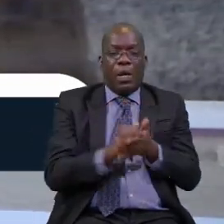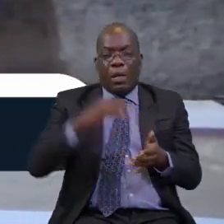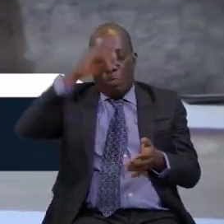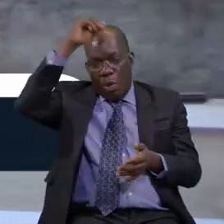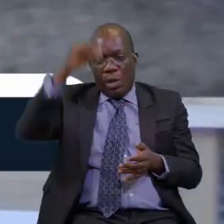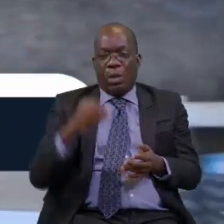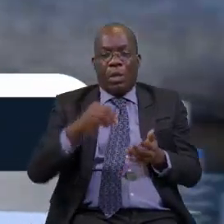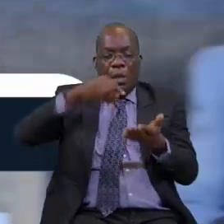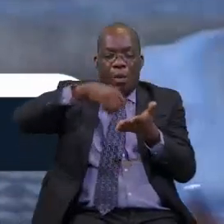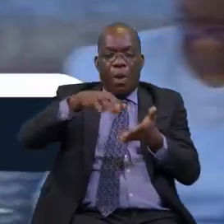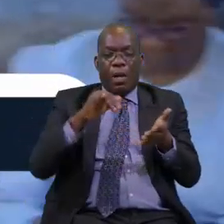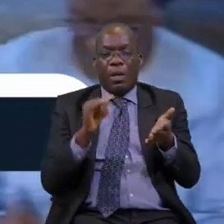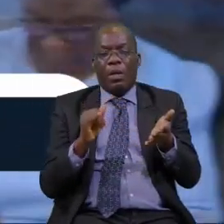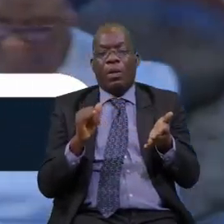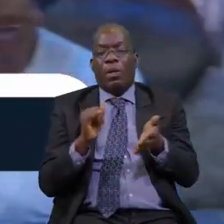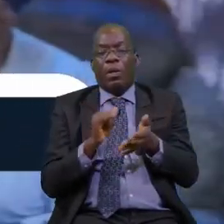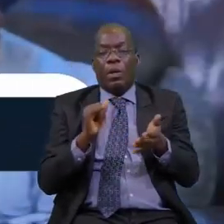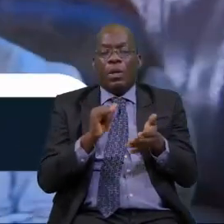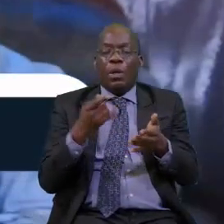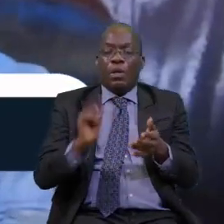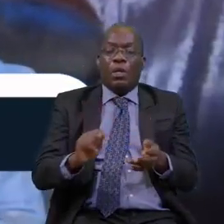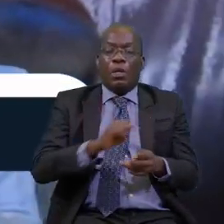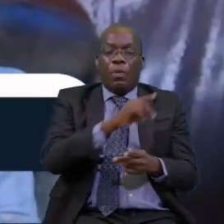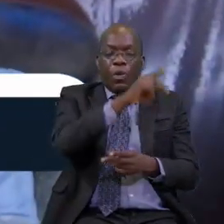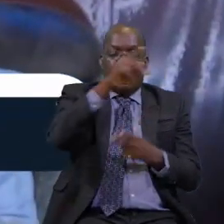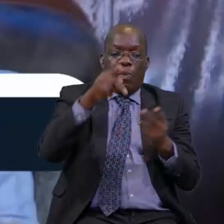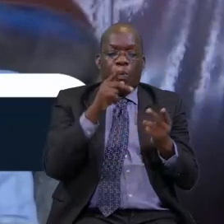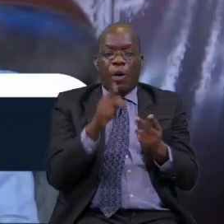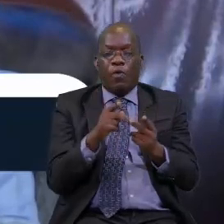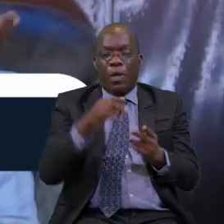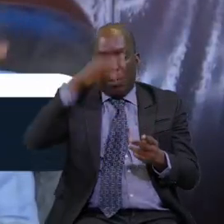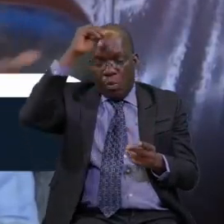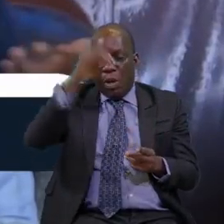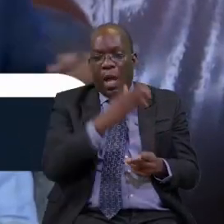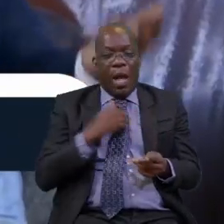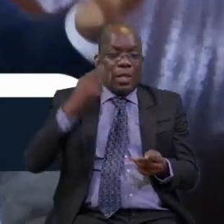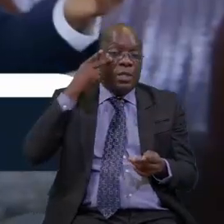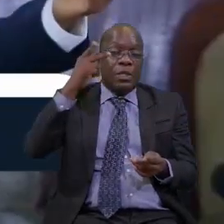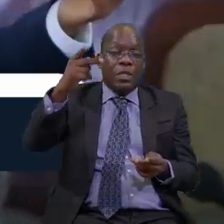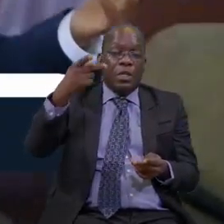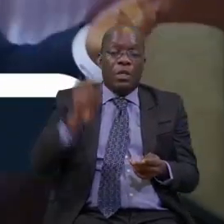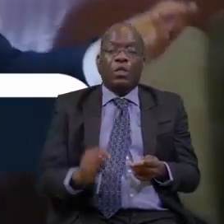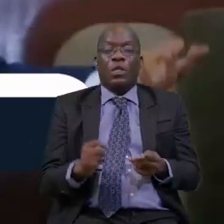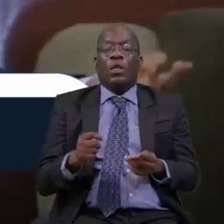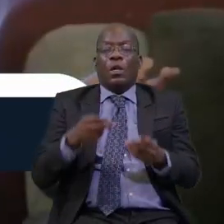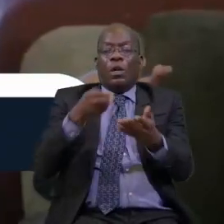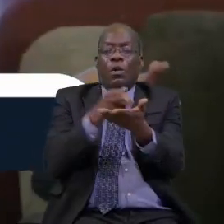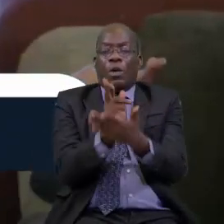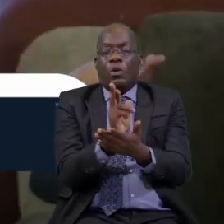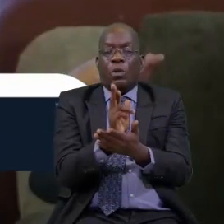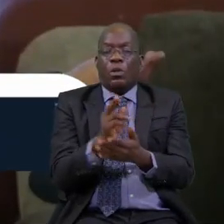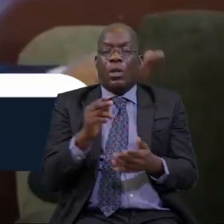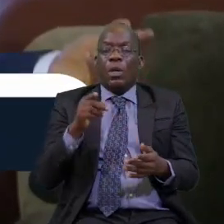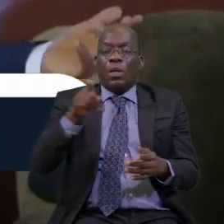Mark the perfect man and behold the upright. He's telling us he cannot be